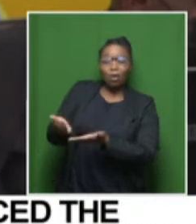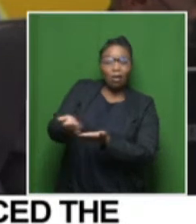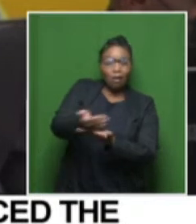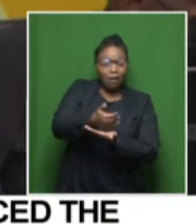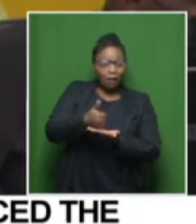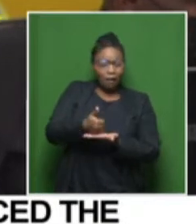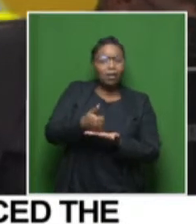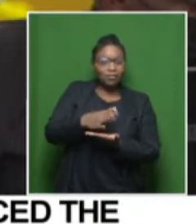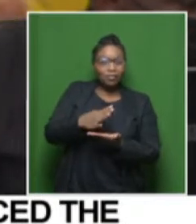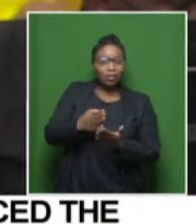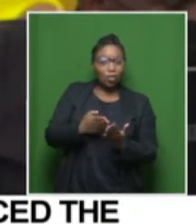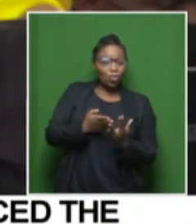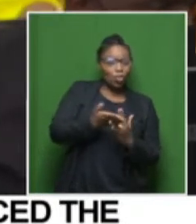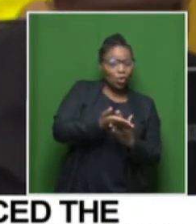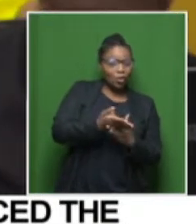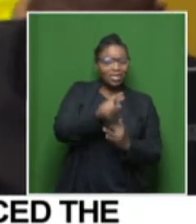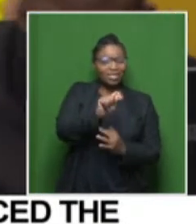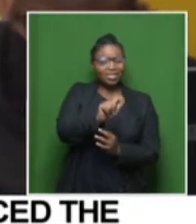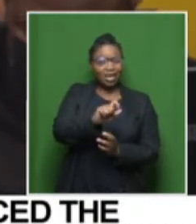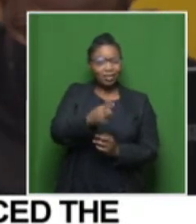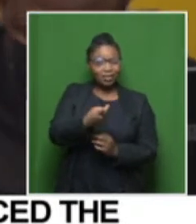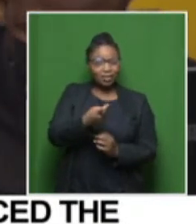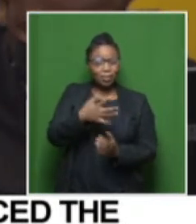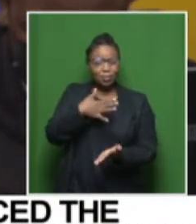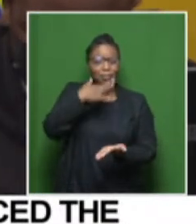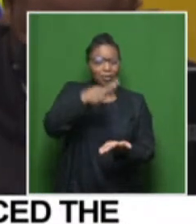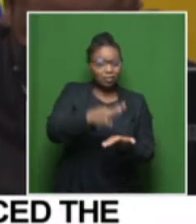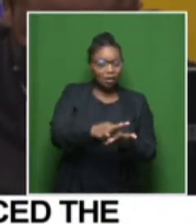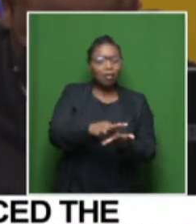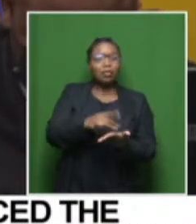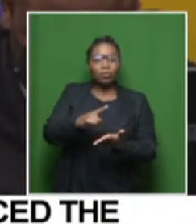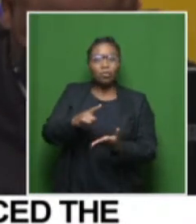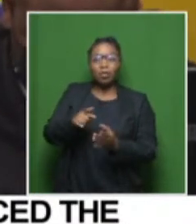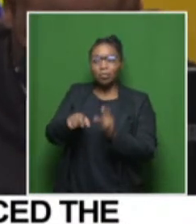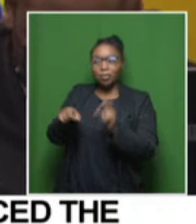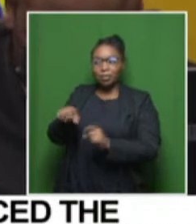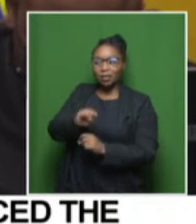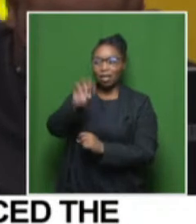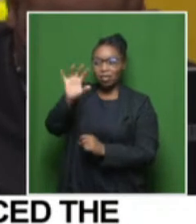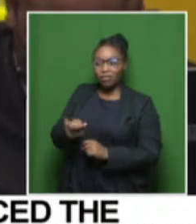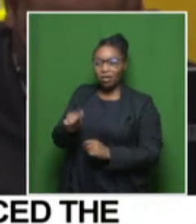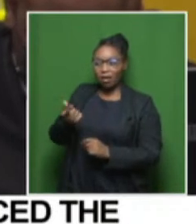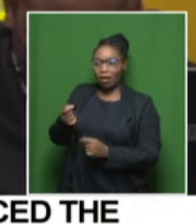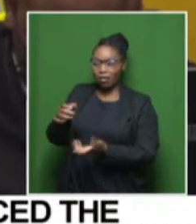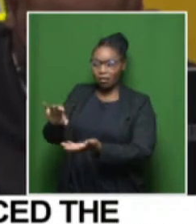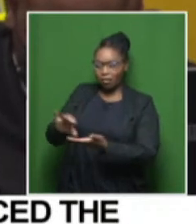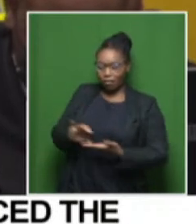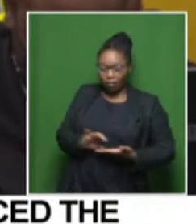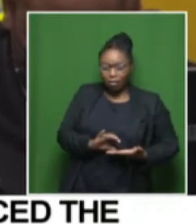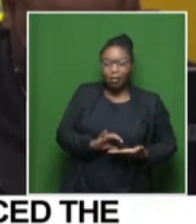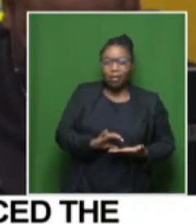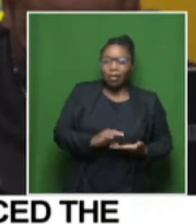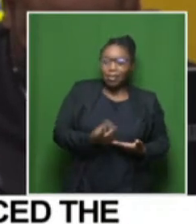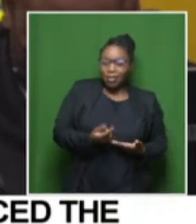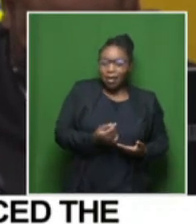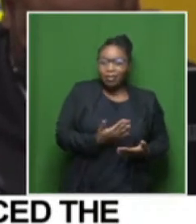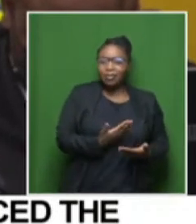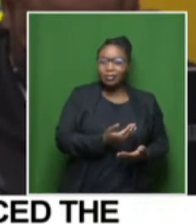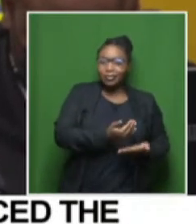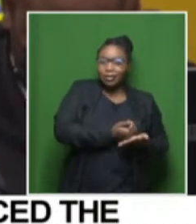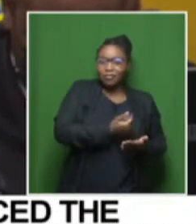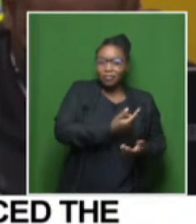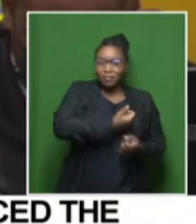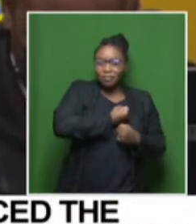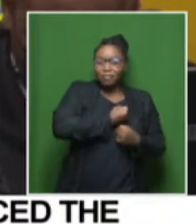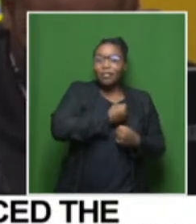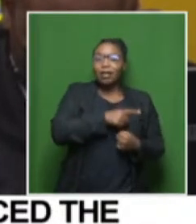these tax proposals to keep money in the pockets of South Africans and to create conditions for greater